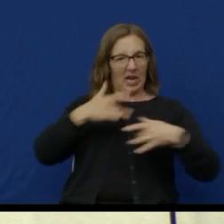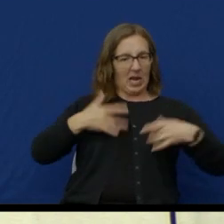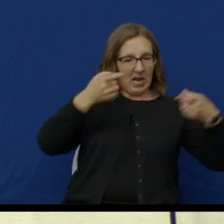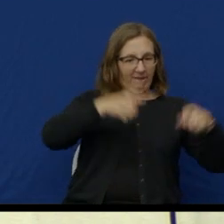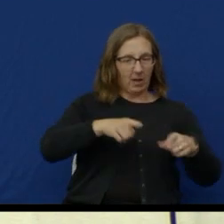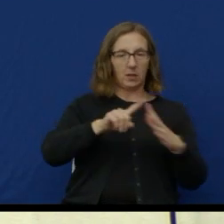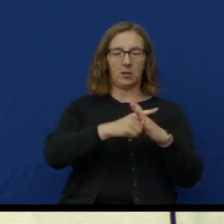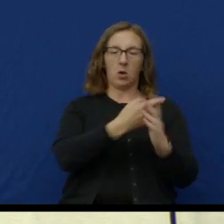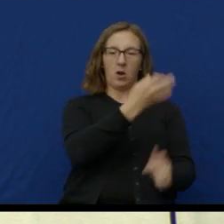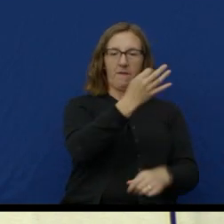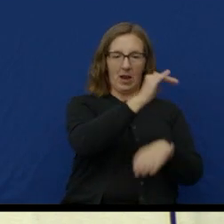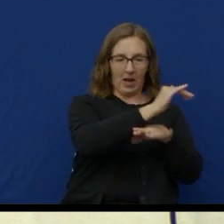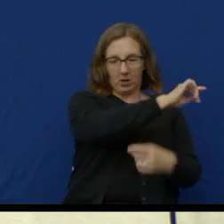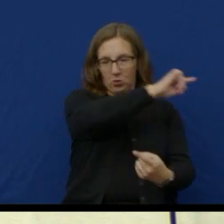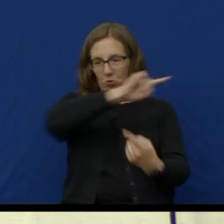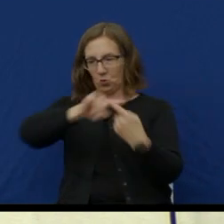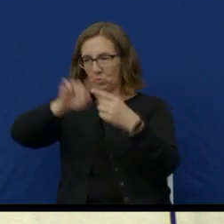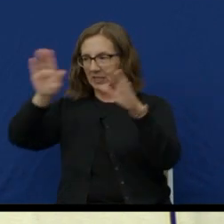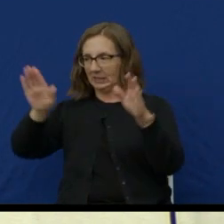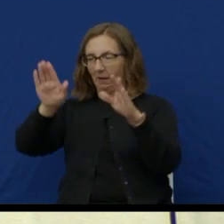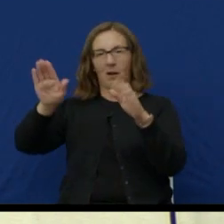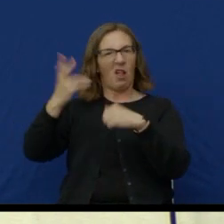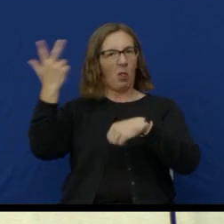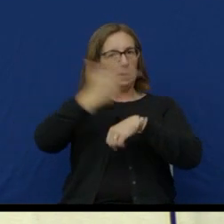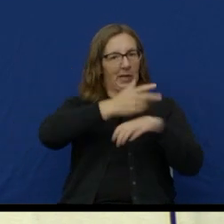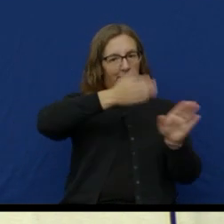Friday night and going through Sunday, and